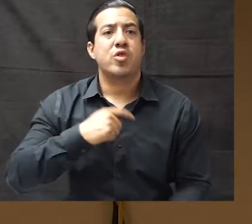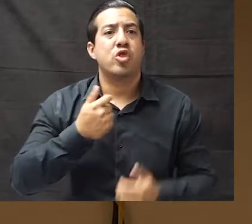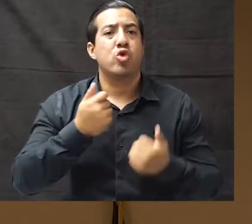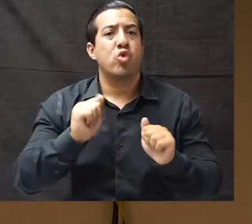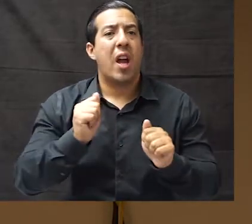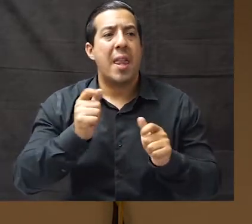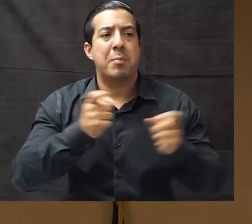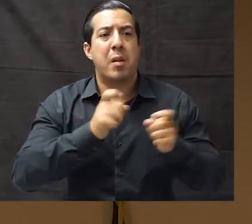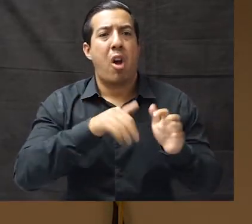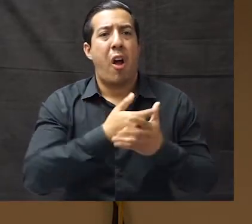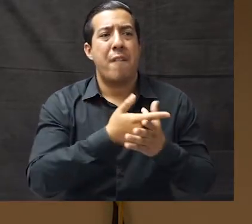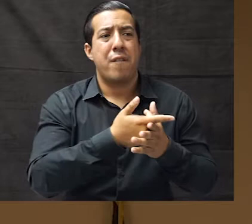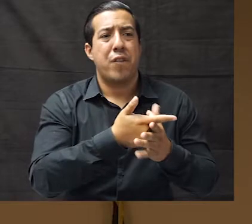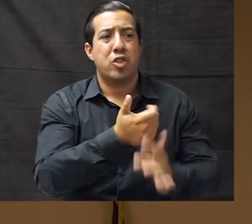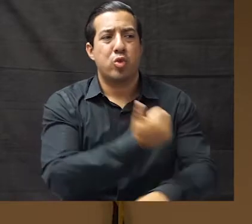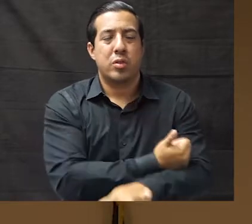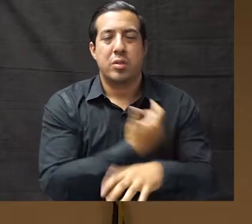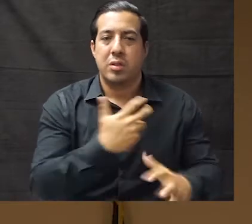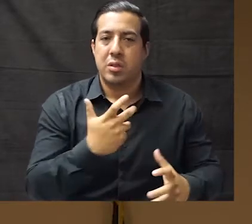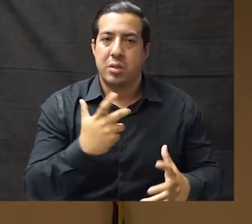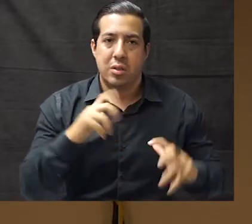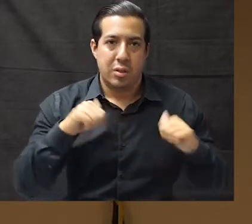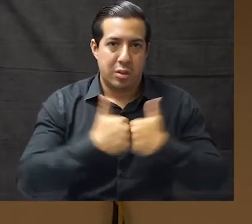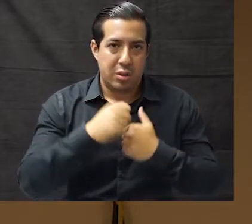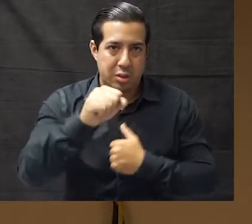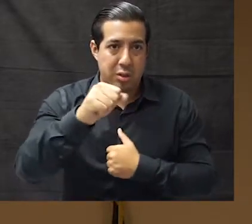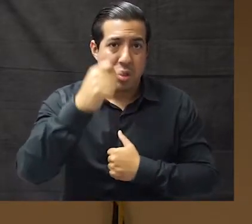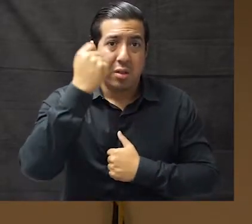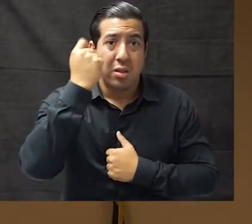of legislative control, so they're legal.